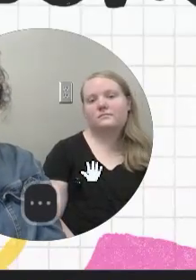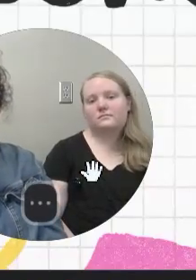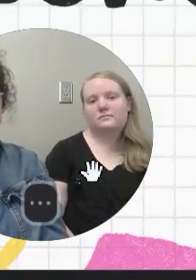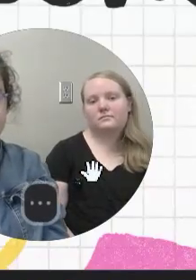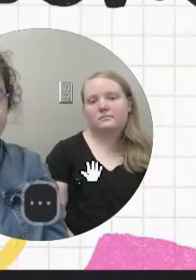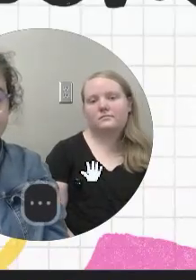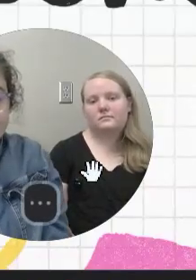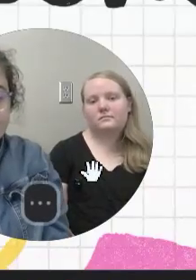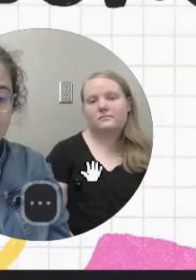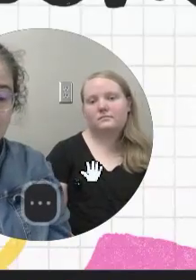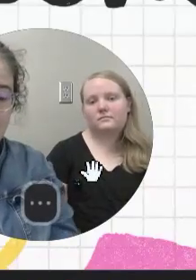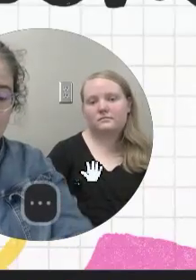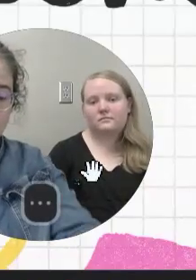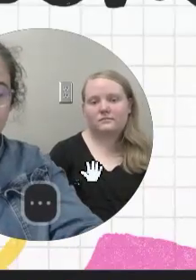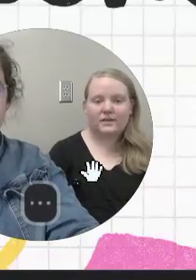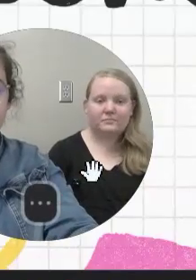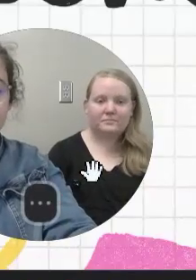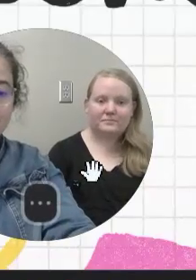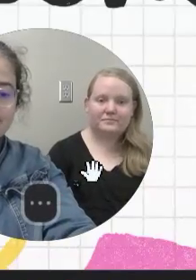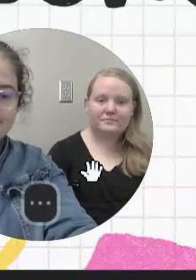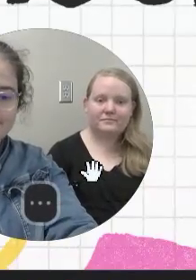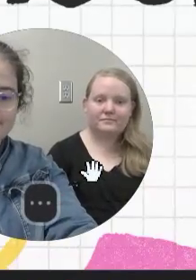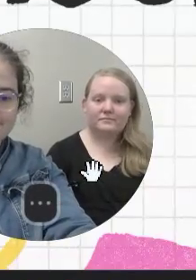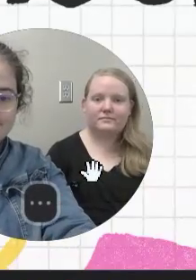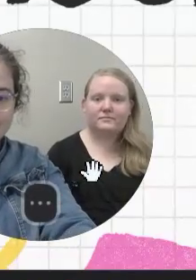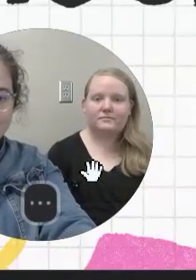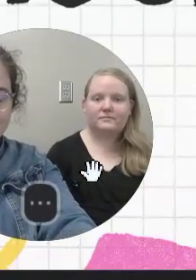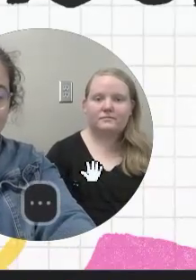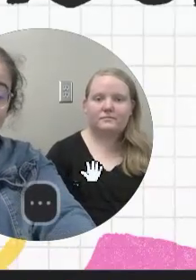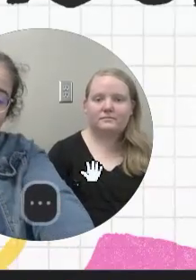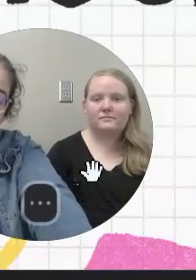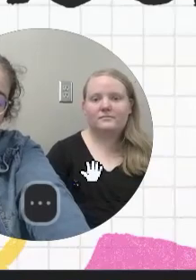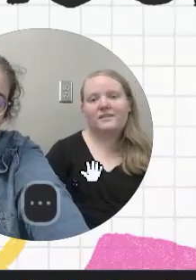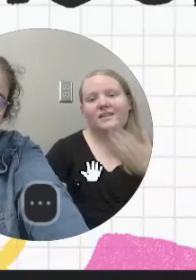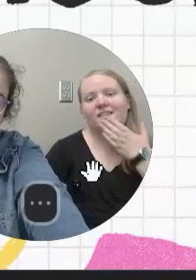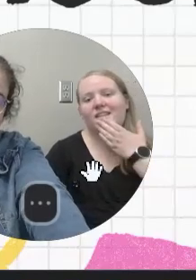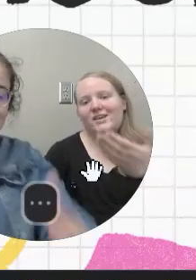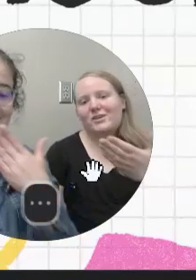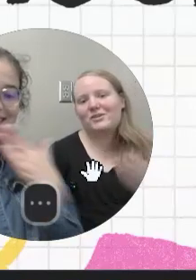Lawrence. Yep. So that was at the first of the screen. But yeah, so we would love